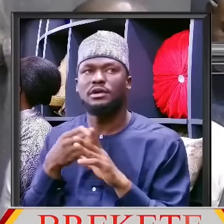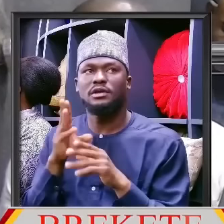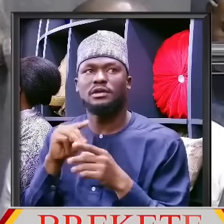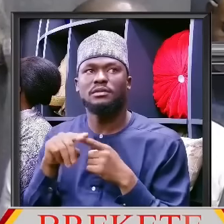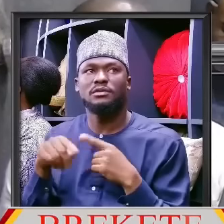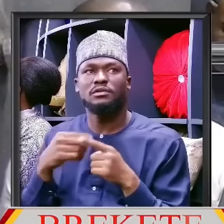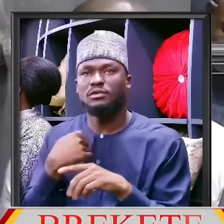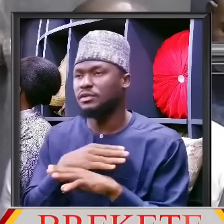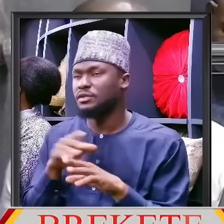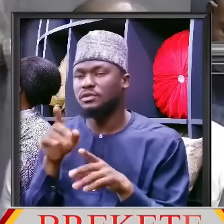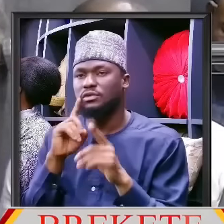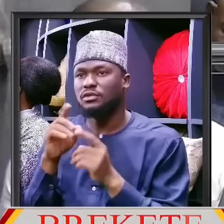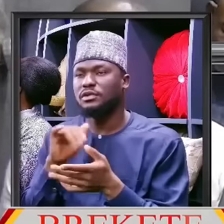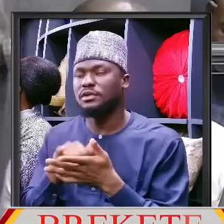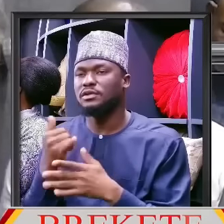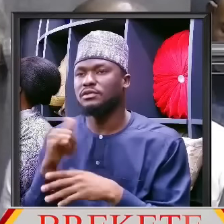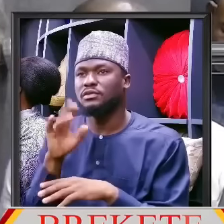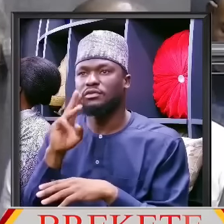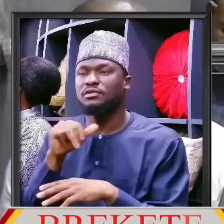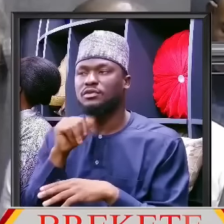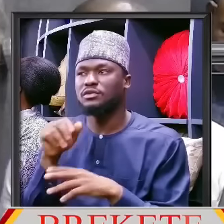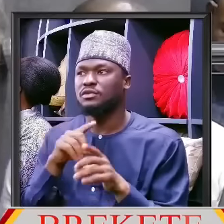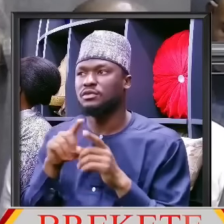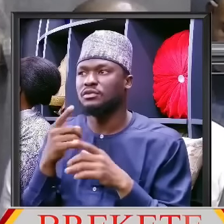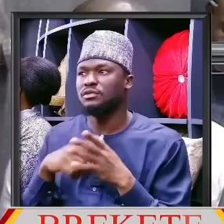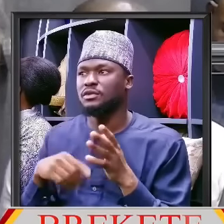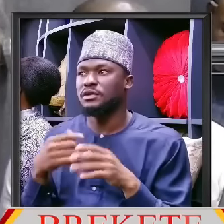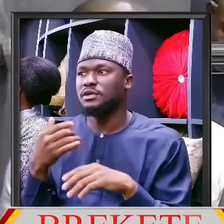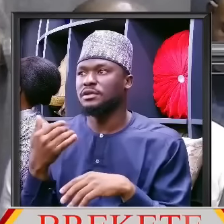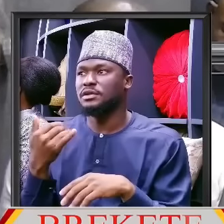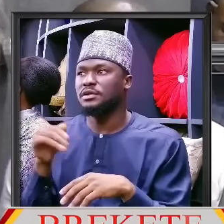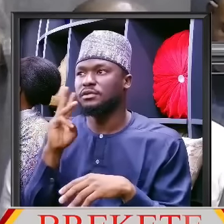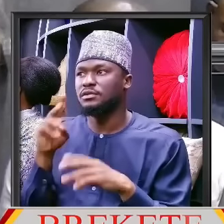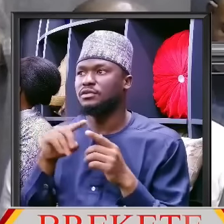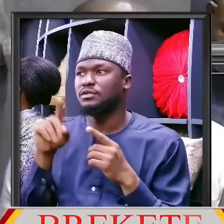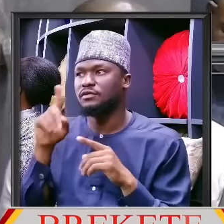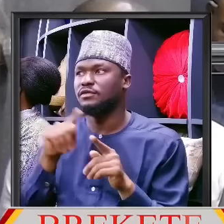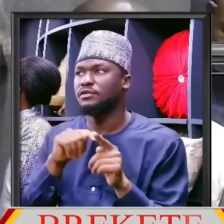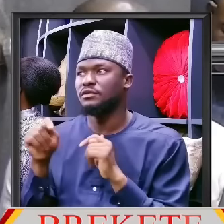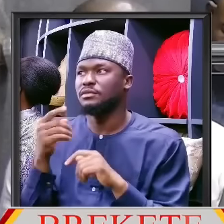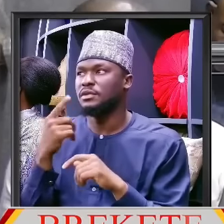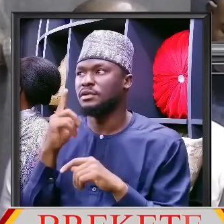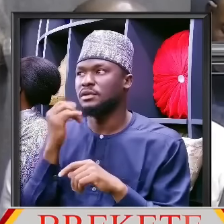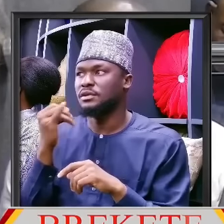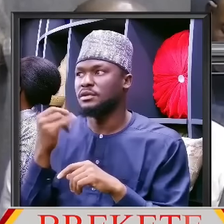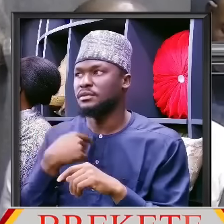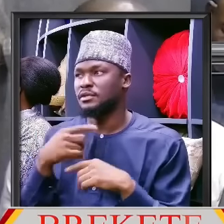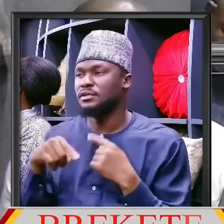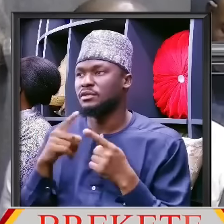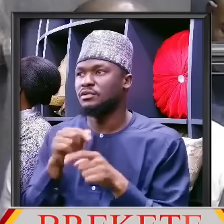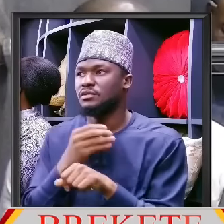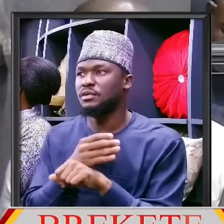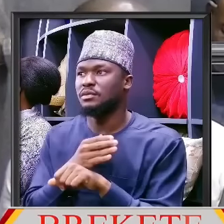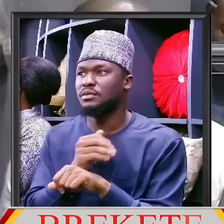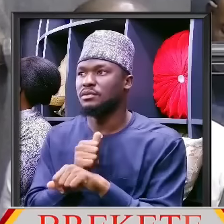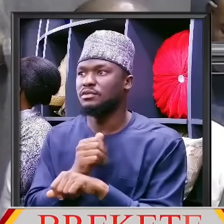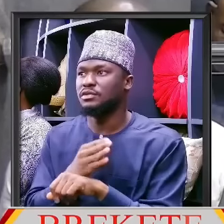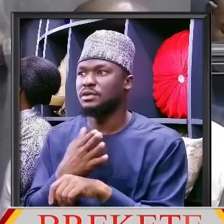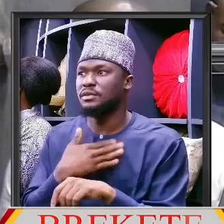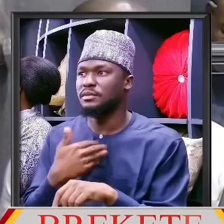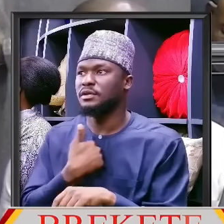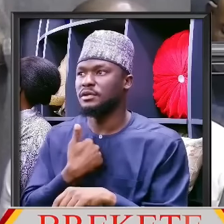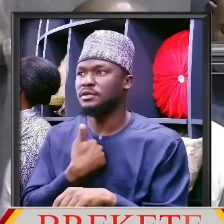not stop say we not go do where people make their transfer. And I mean, go Abuja last week by myself, go collect